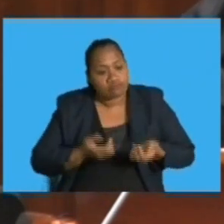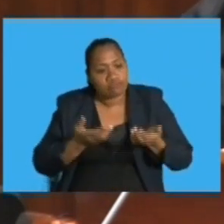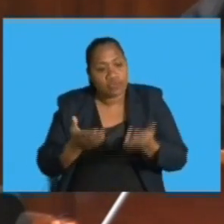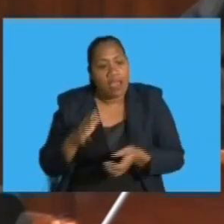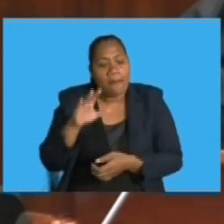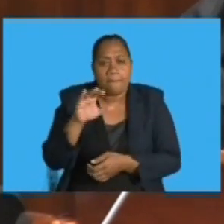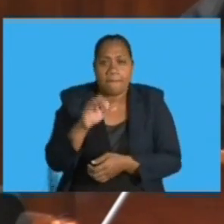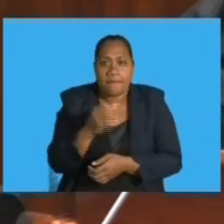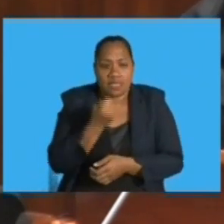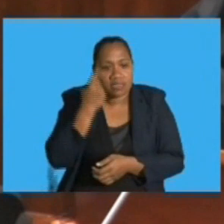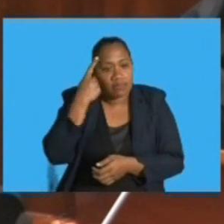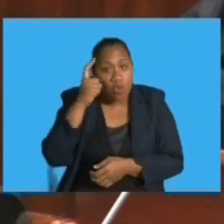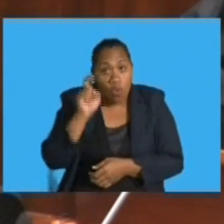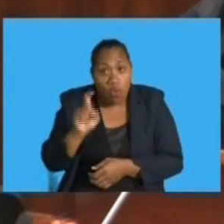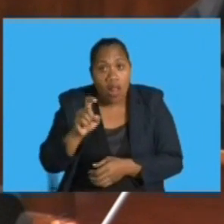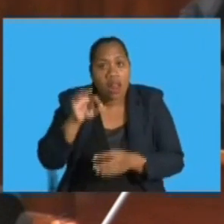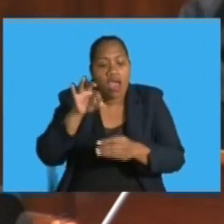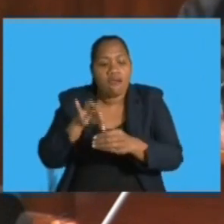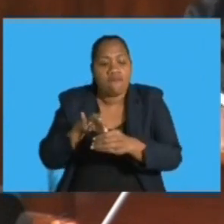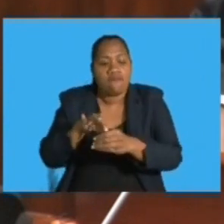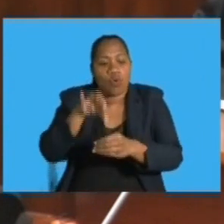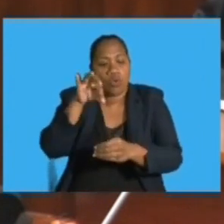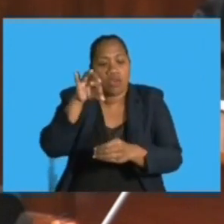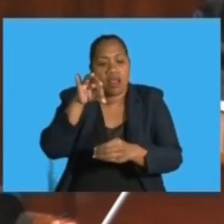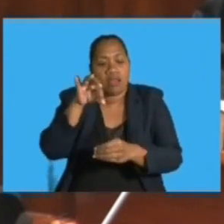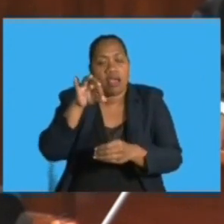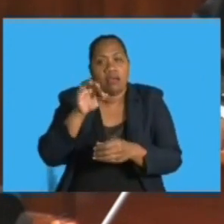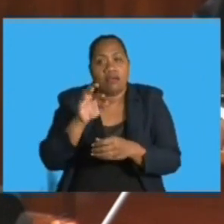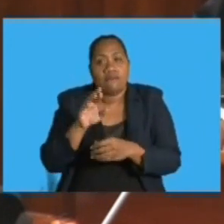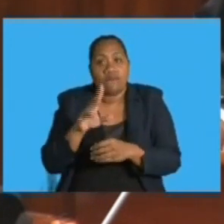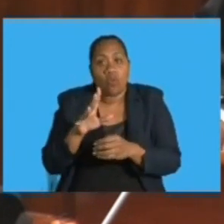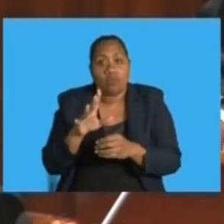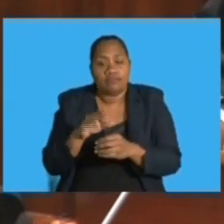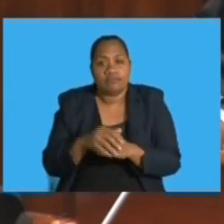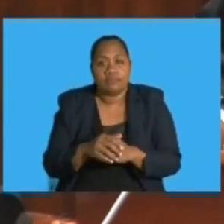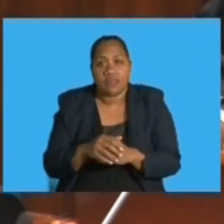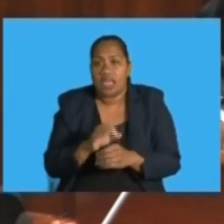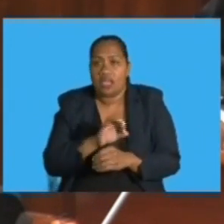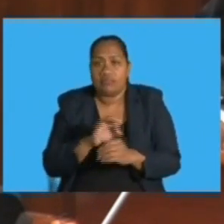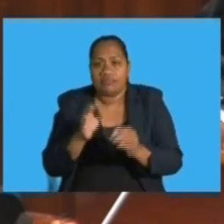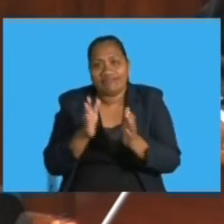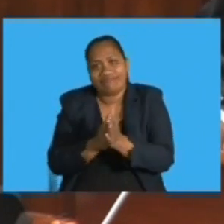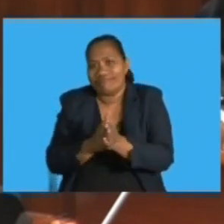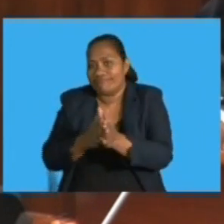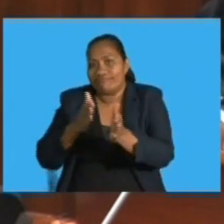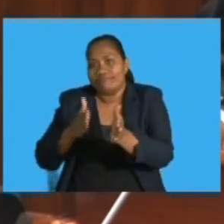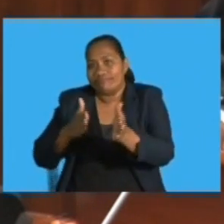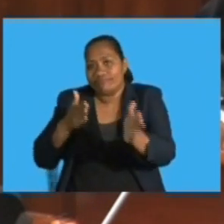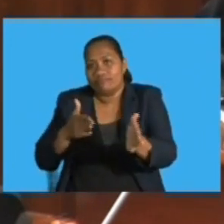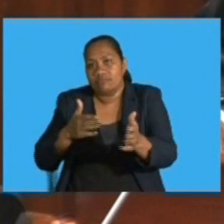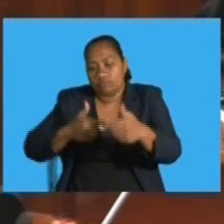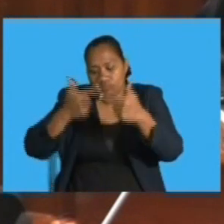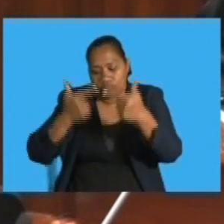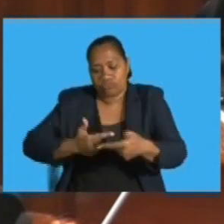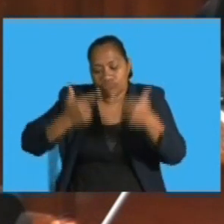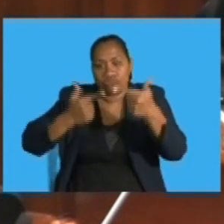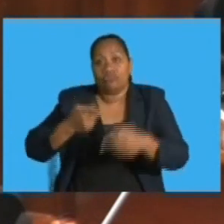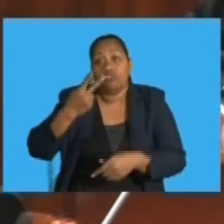called and voted for without delay and within 24 hours.